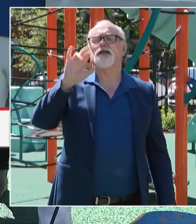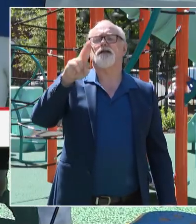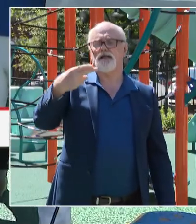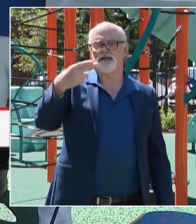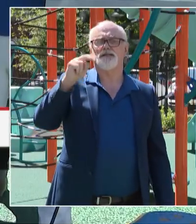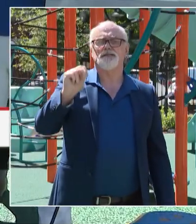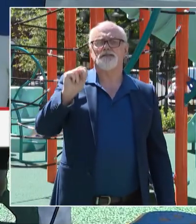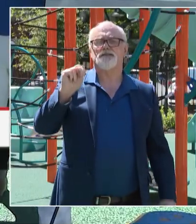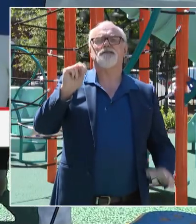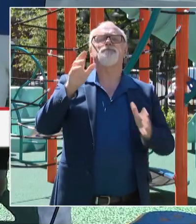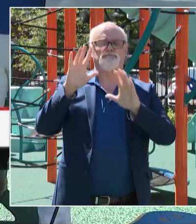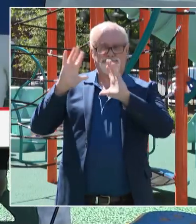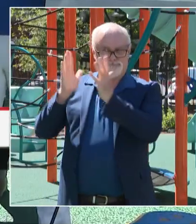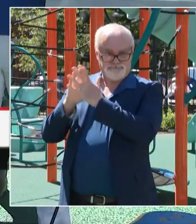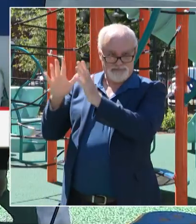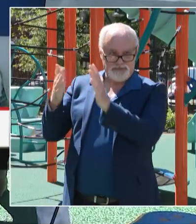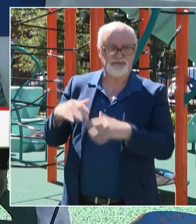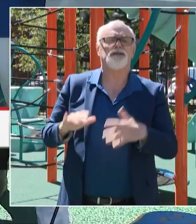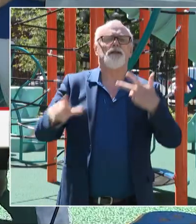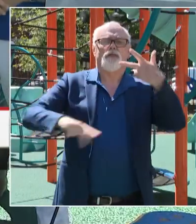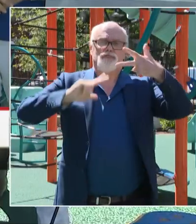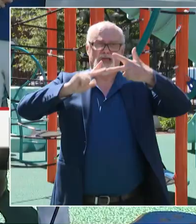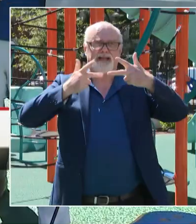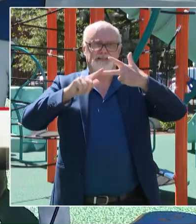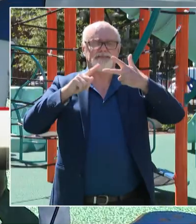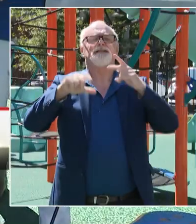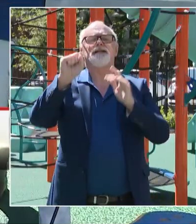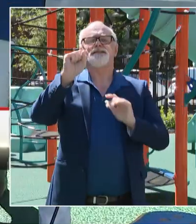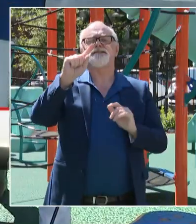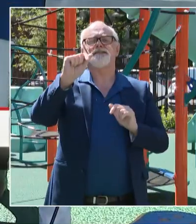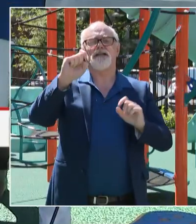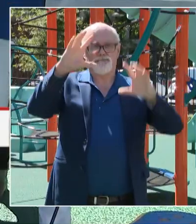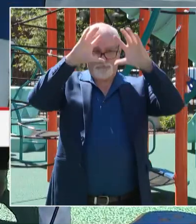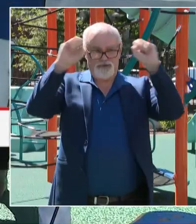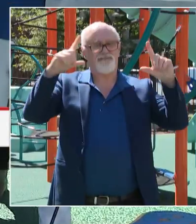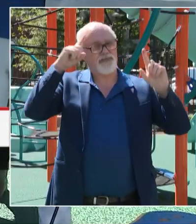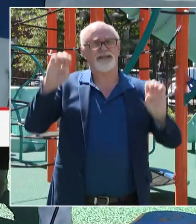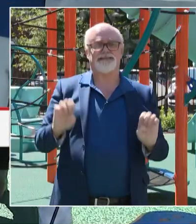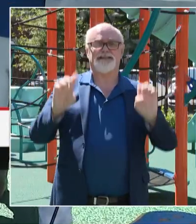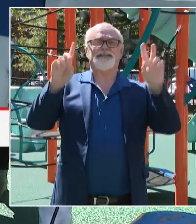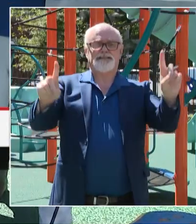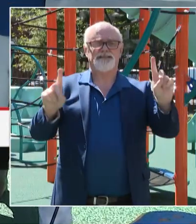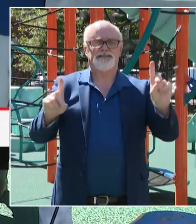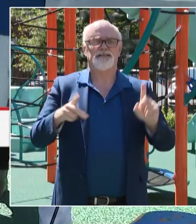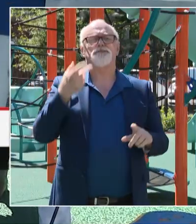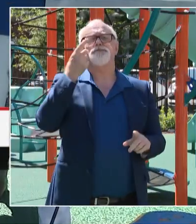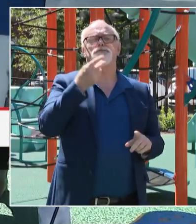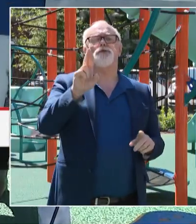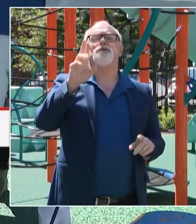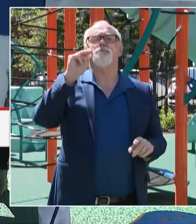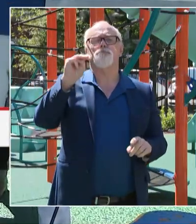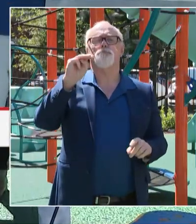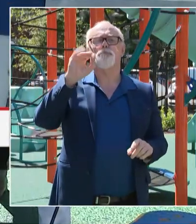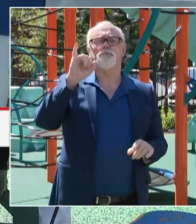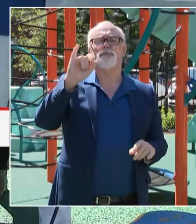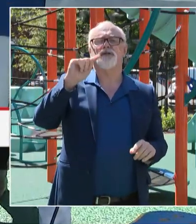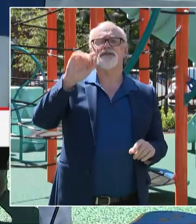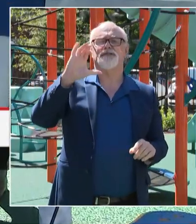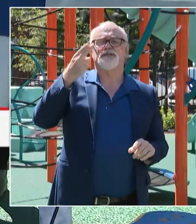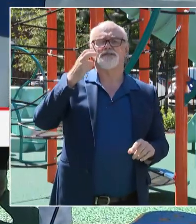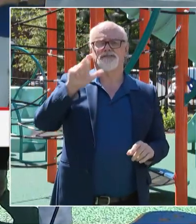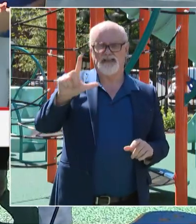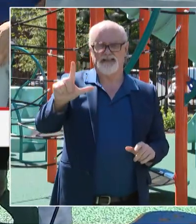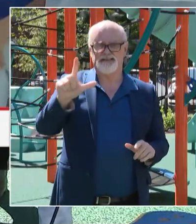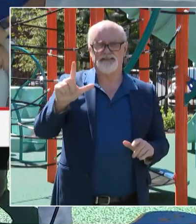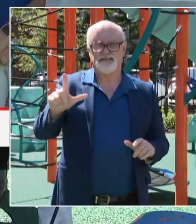Deputy Mayor. The Superintendent for Education, Dr. Antoinette Mitchell. Thank you, Antoinette. As